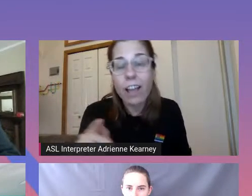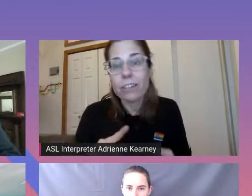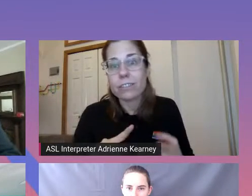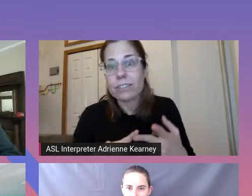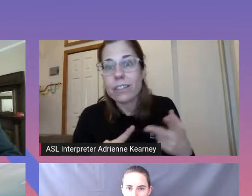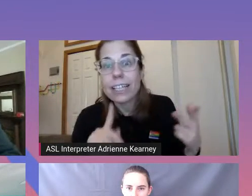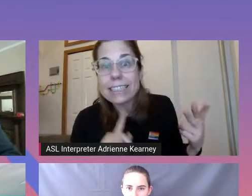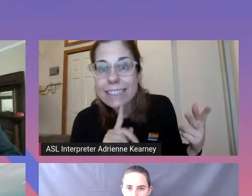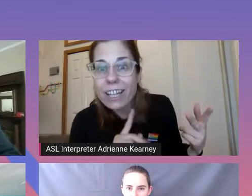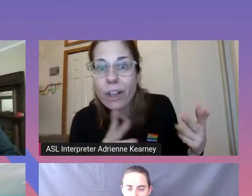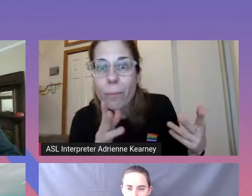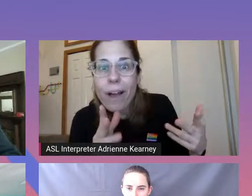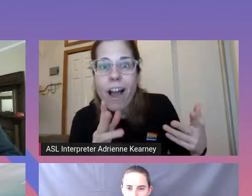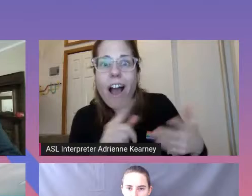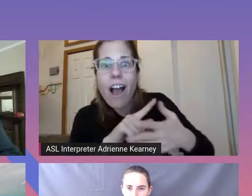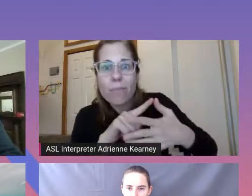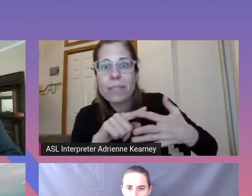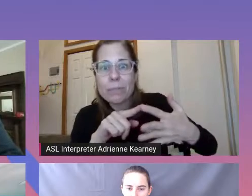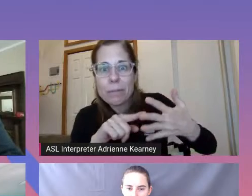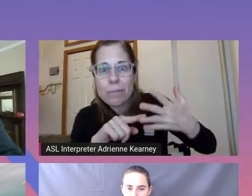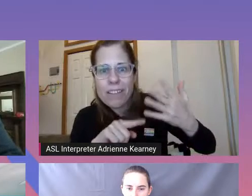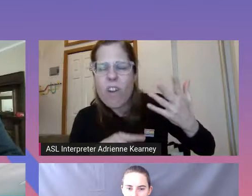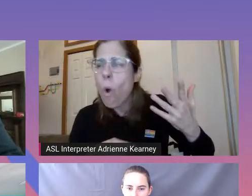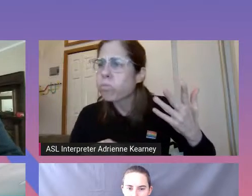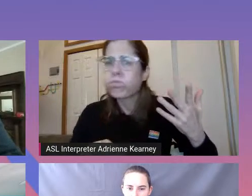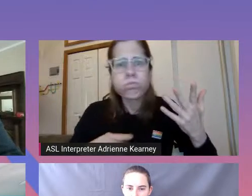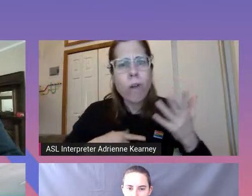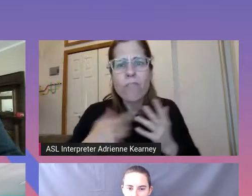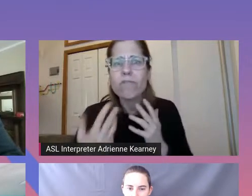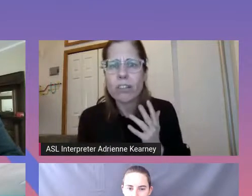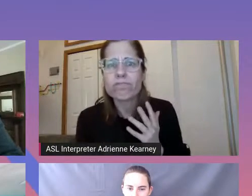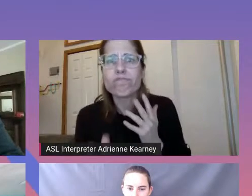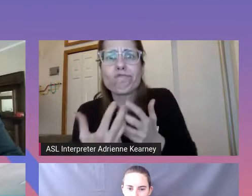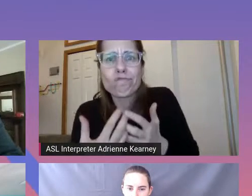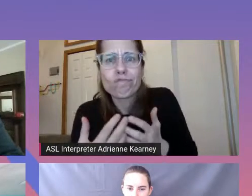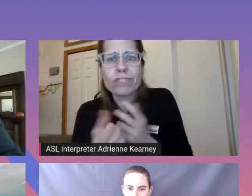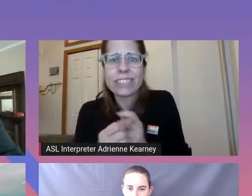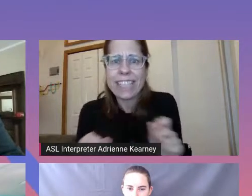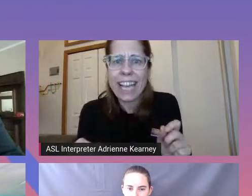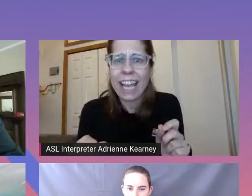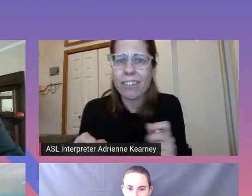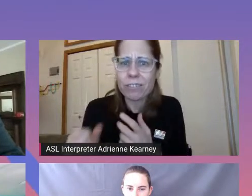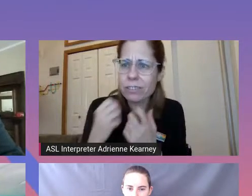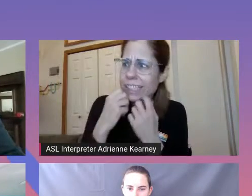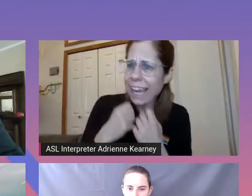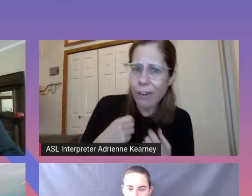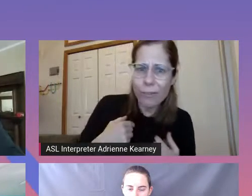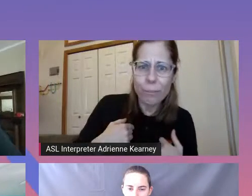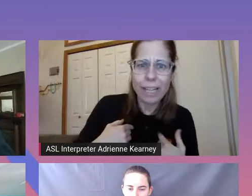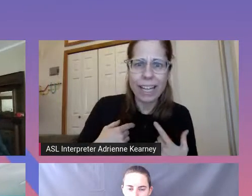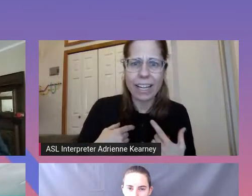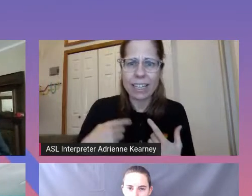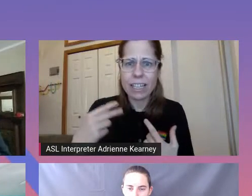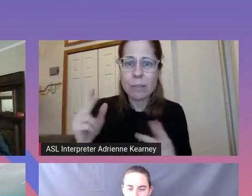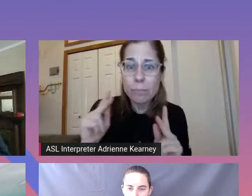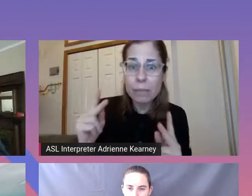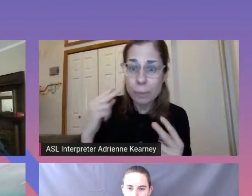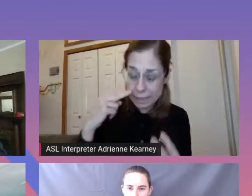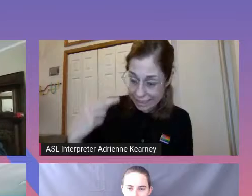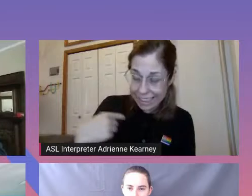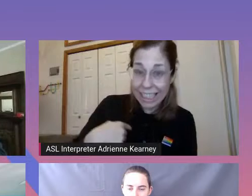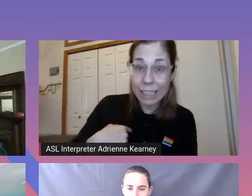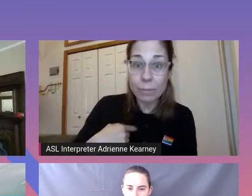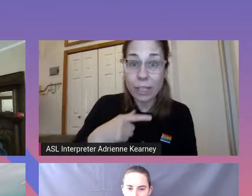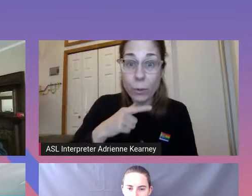boxes. It's good to feel held and be seen, and it's such a rarity. And I